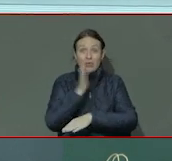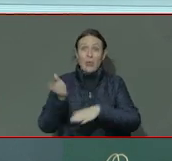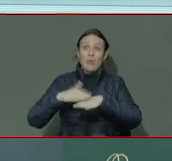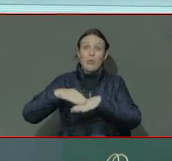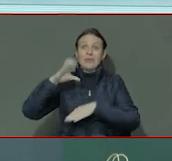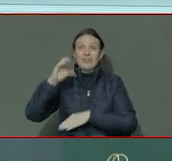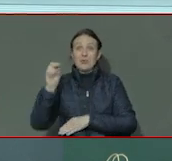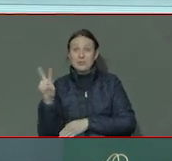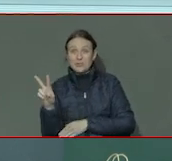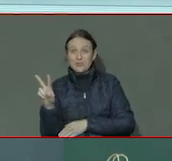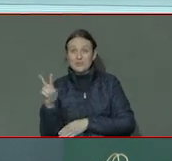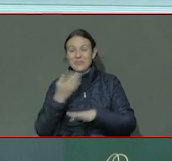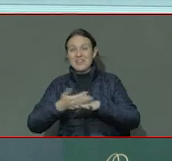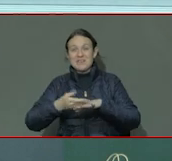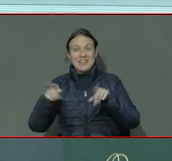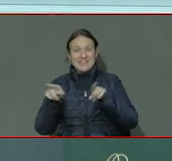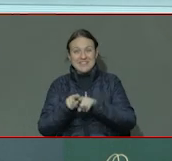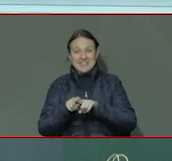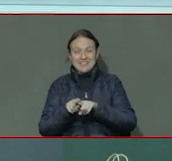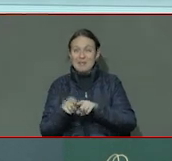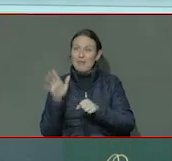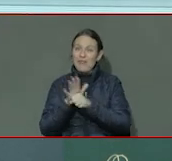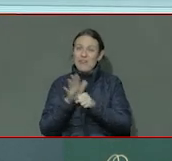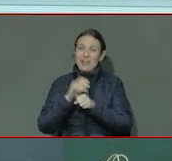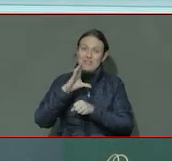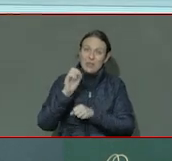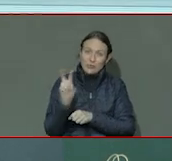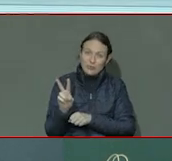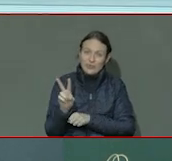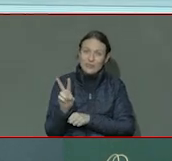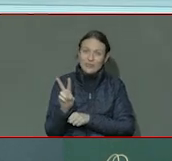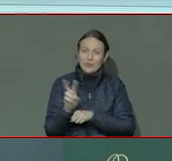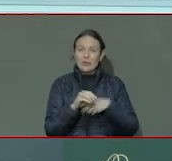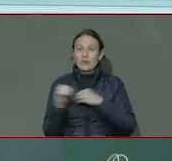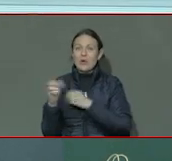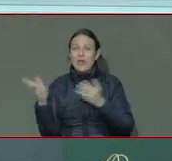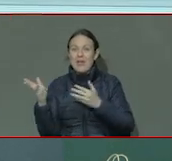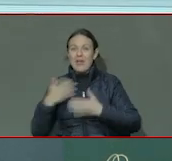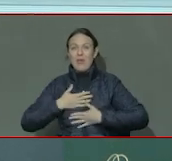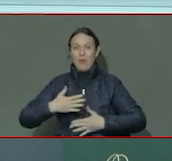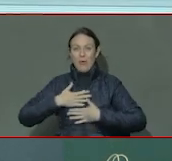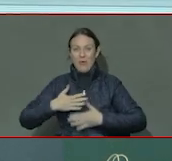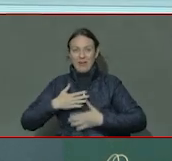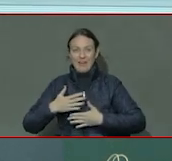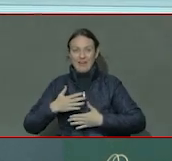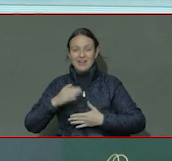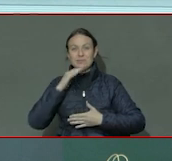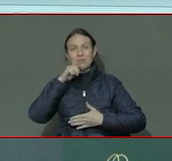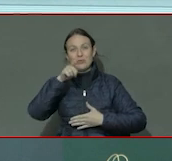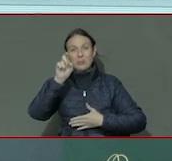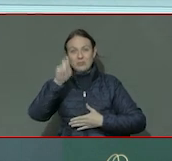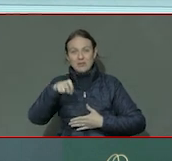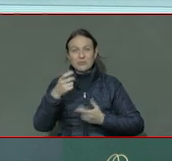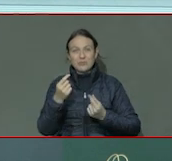dioxide. The blood also takes away more carbon dioxide. Where does it take it? To the lungs. So what must happen? There must